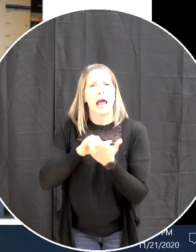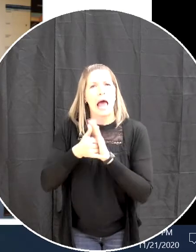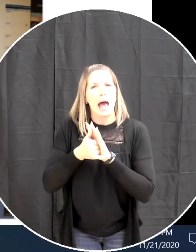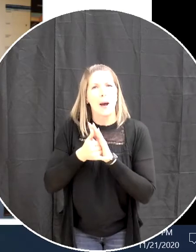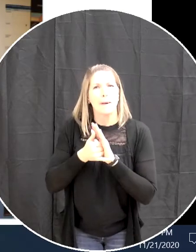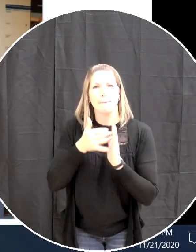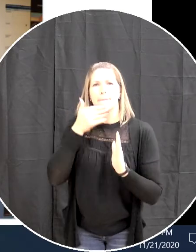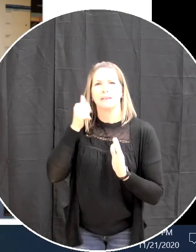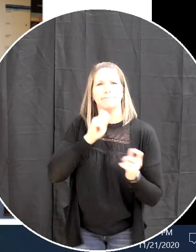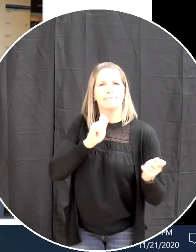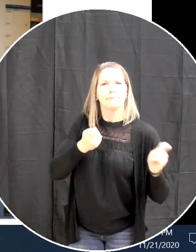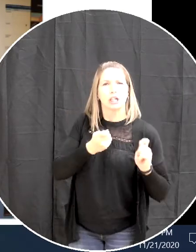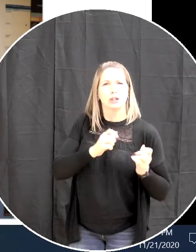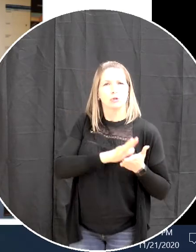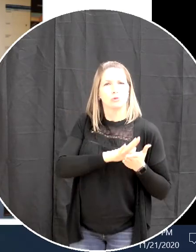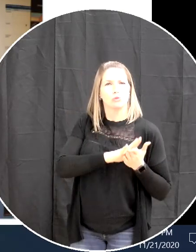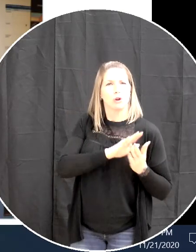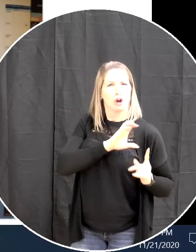this way.